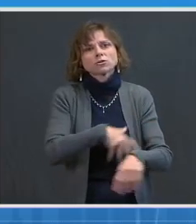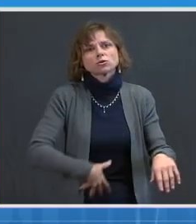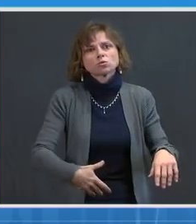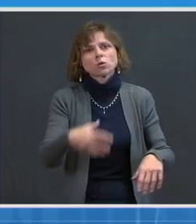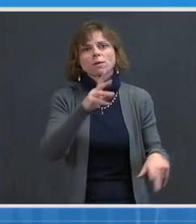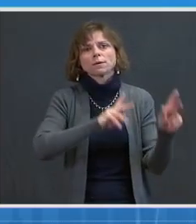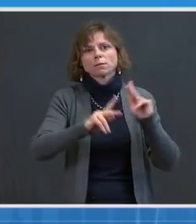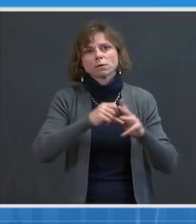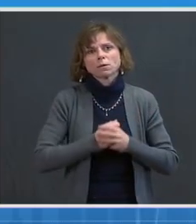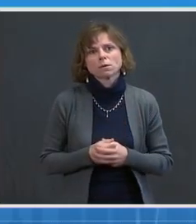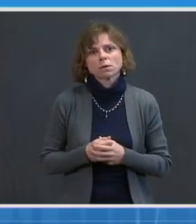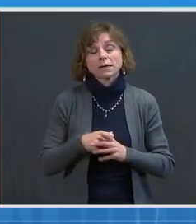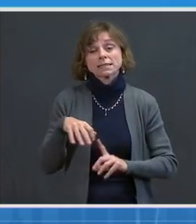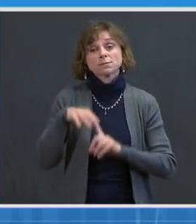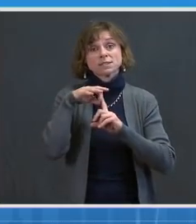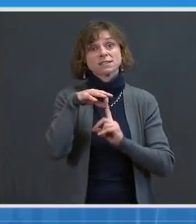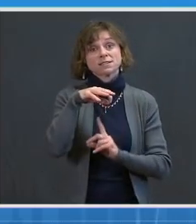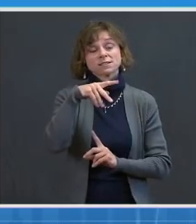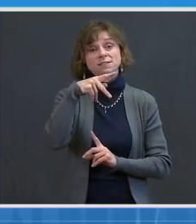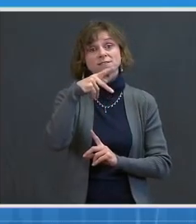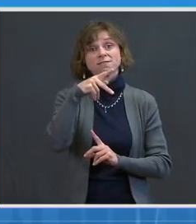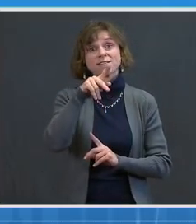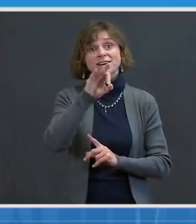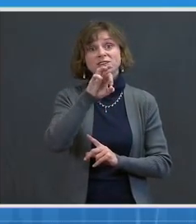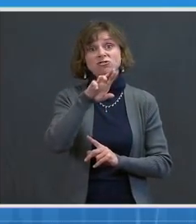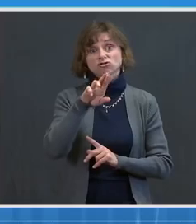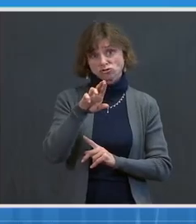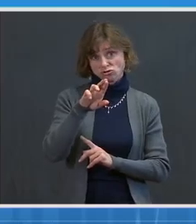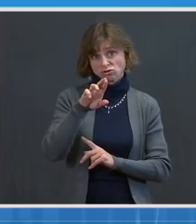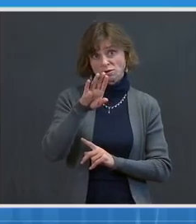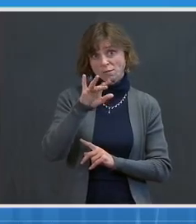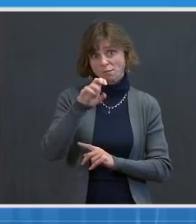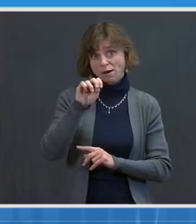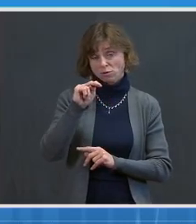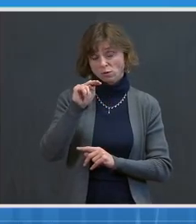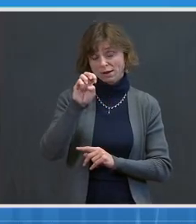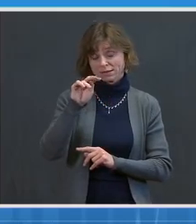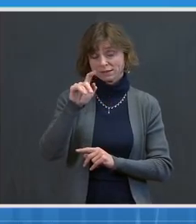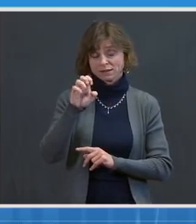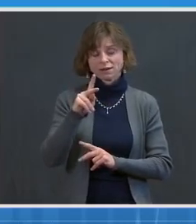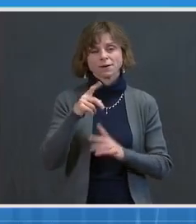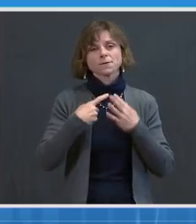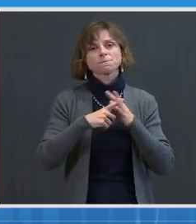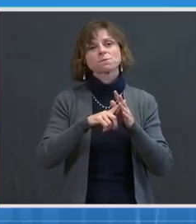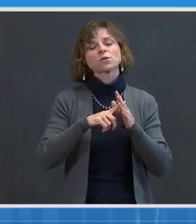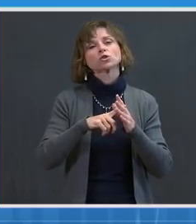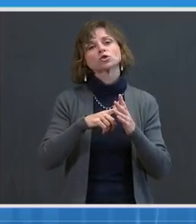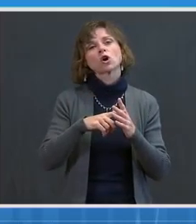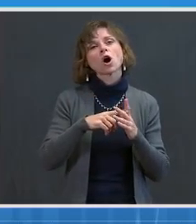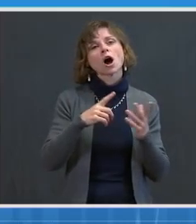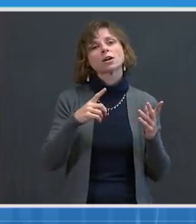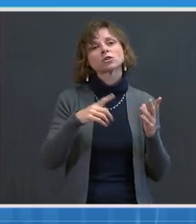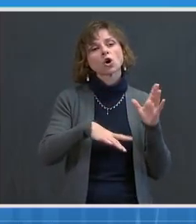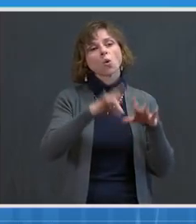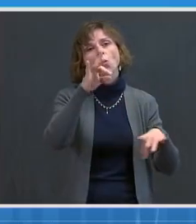case, Pfizer-BioNTech has launched a randomized placebo-controlled study to do just what I said a moment